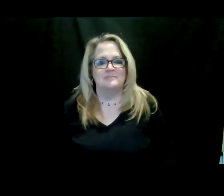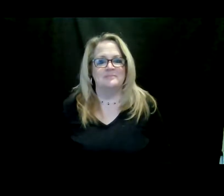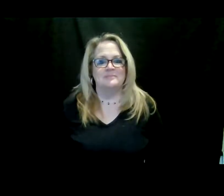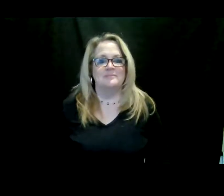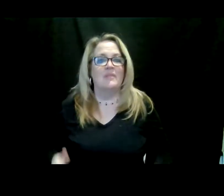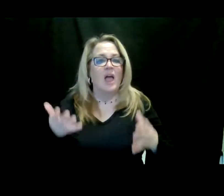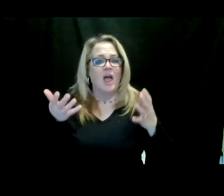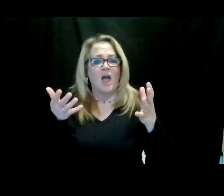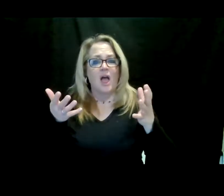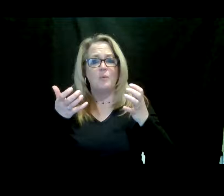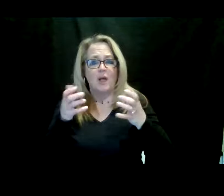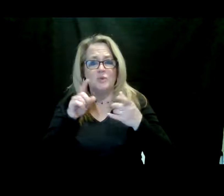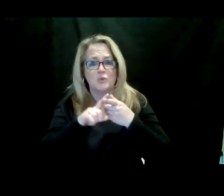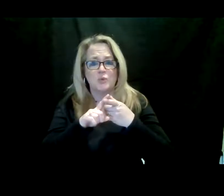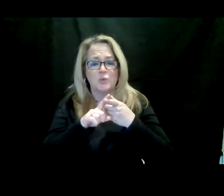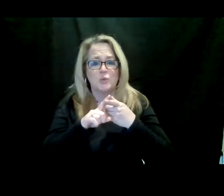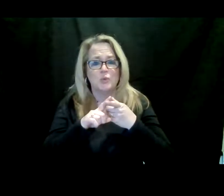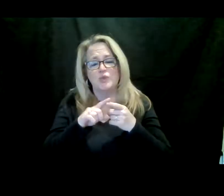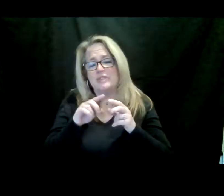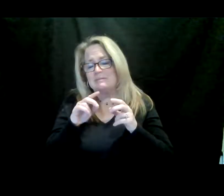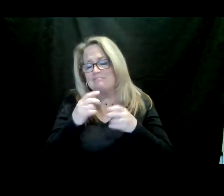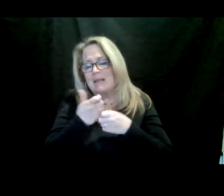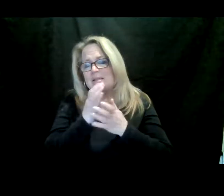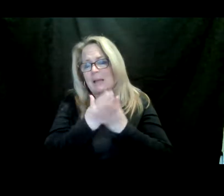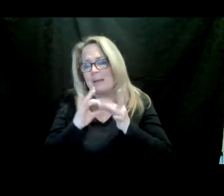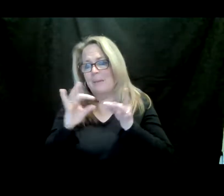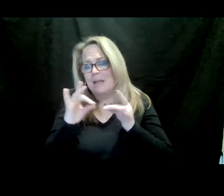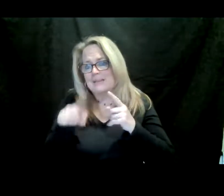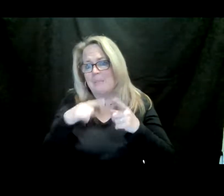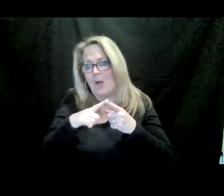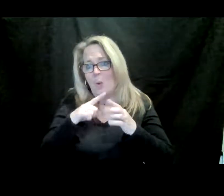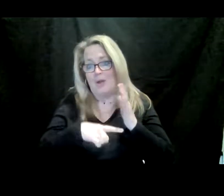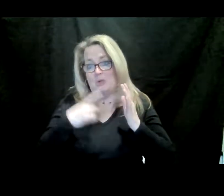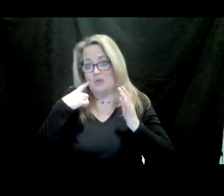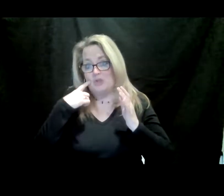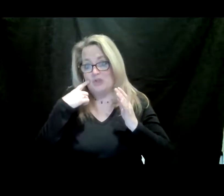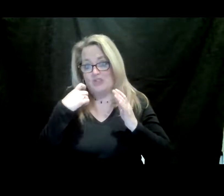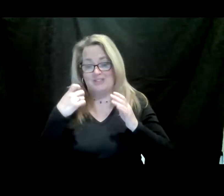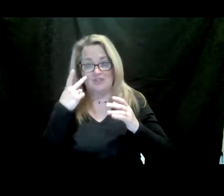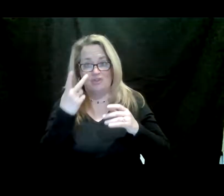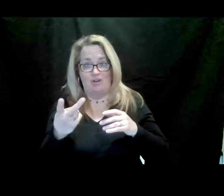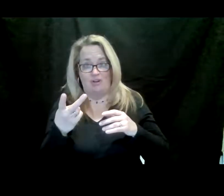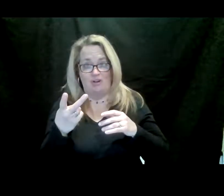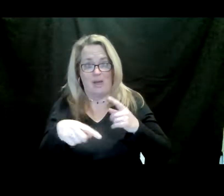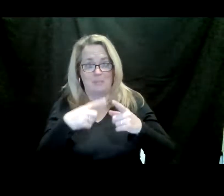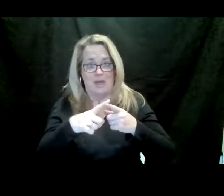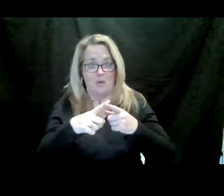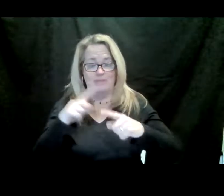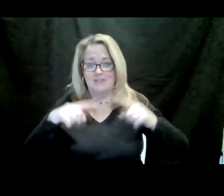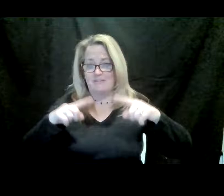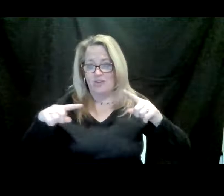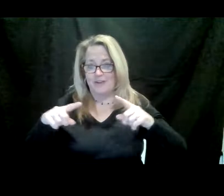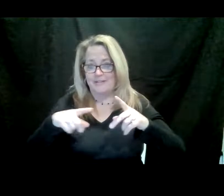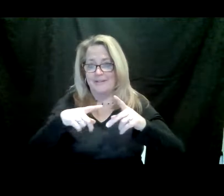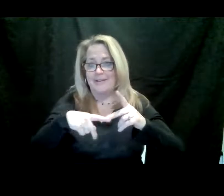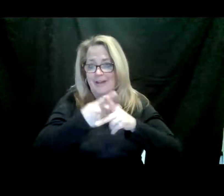of observation comments about what you saw as well, about the various pieces of